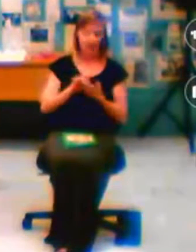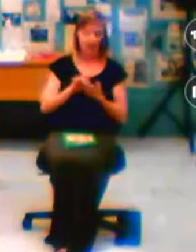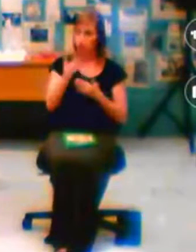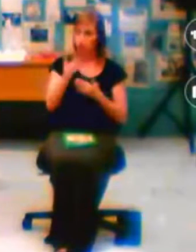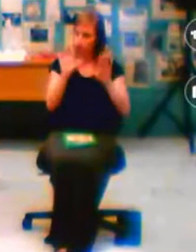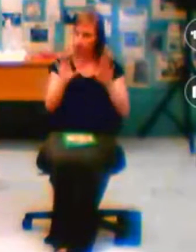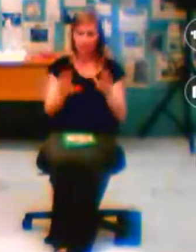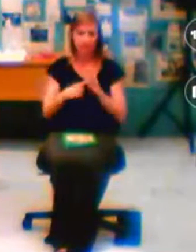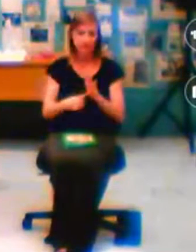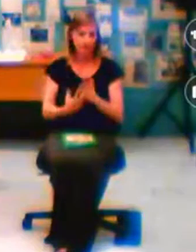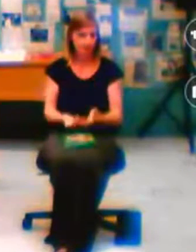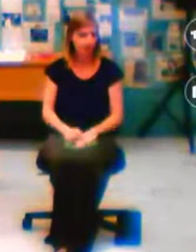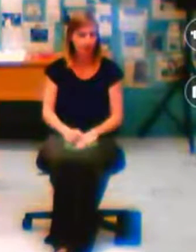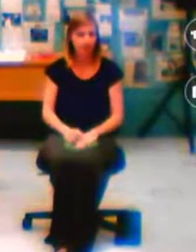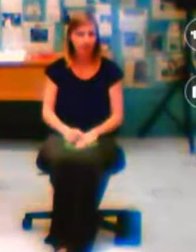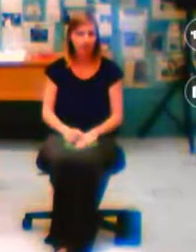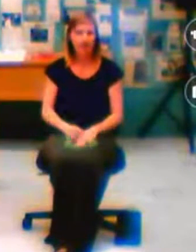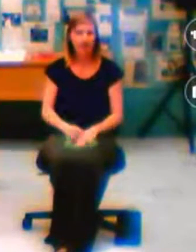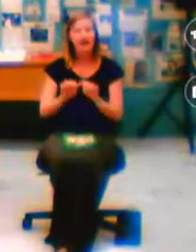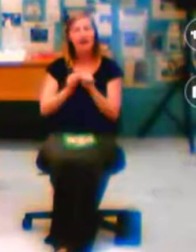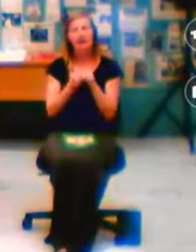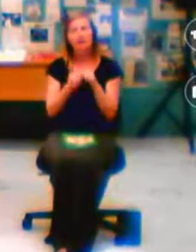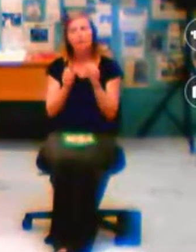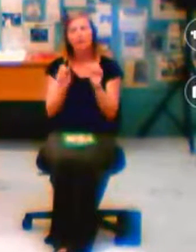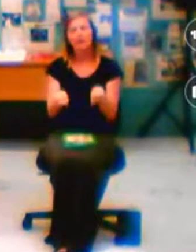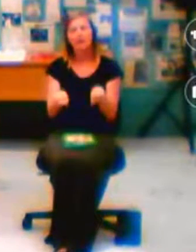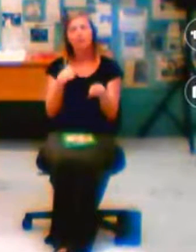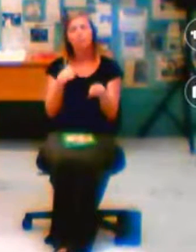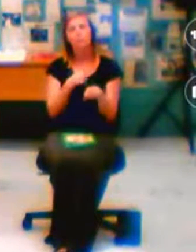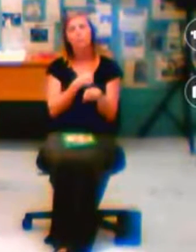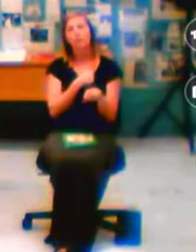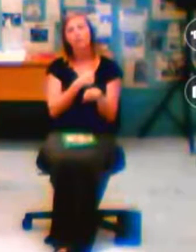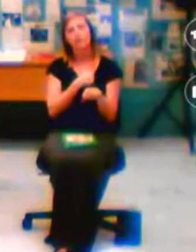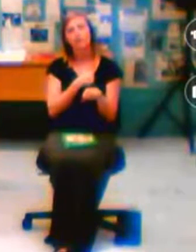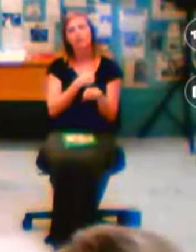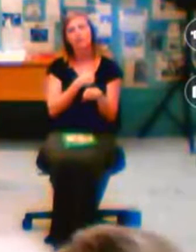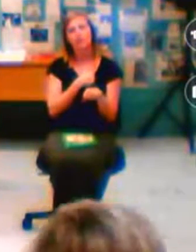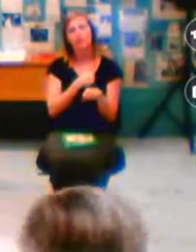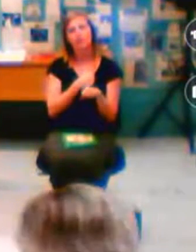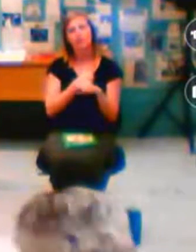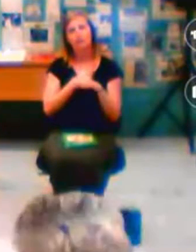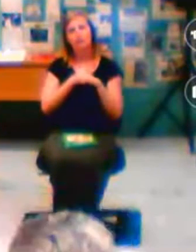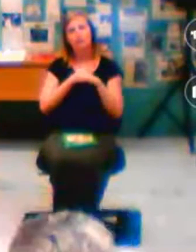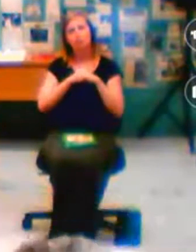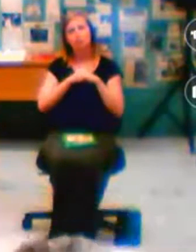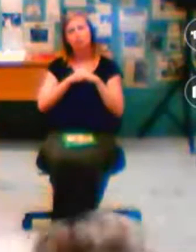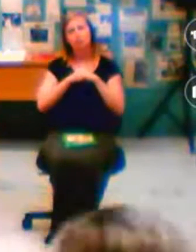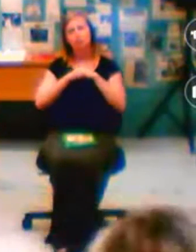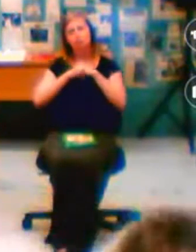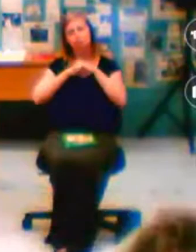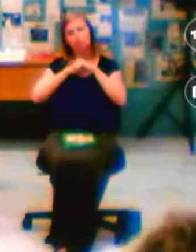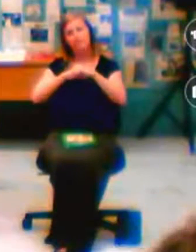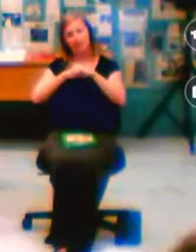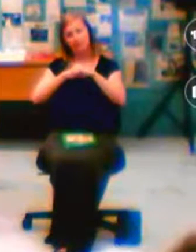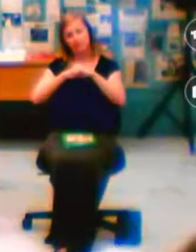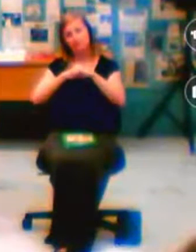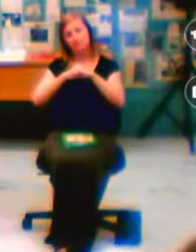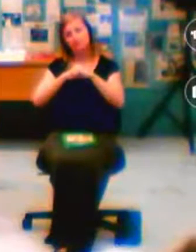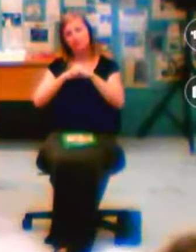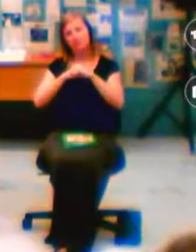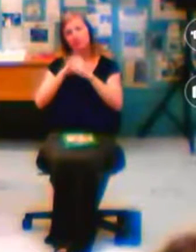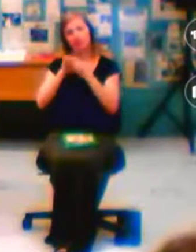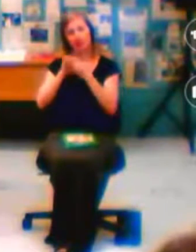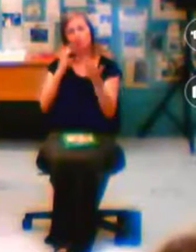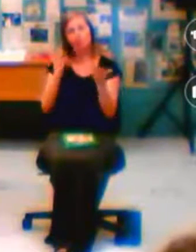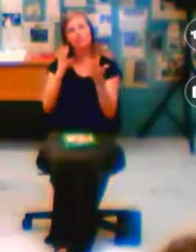we protect other benefits that are optional under federal law? The new dental benefit is a great example of